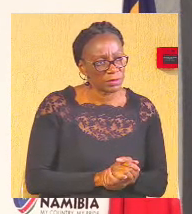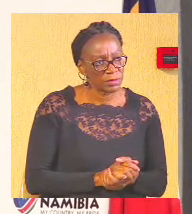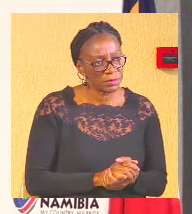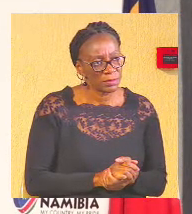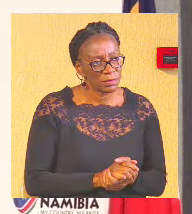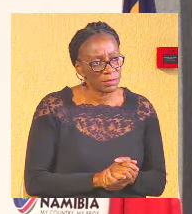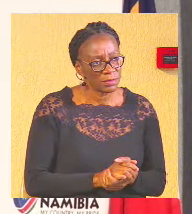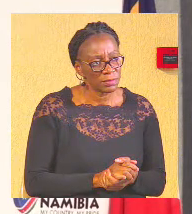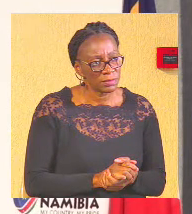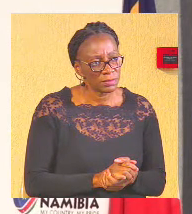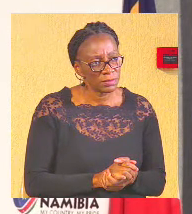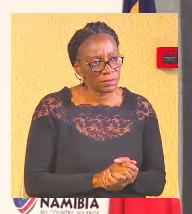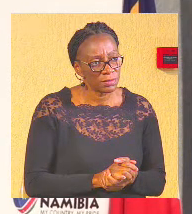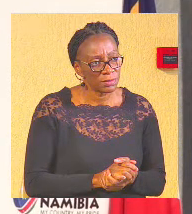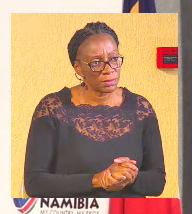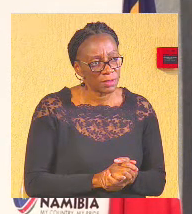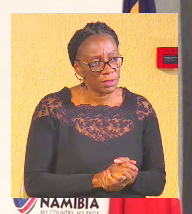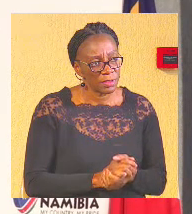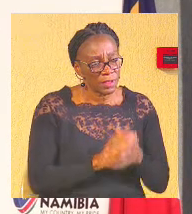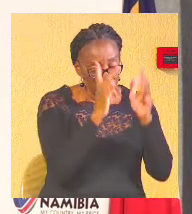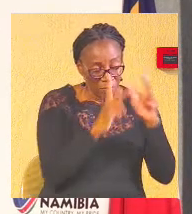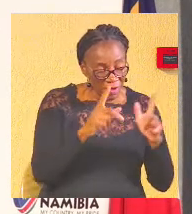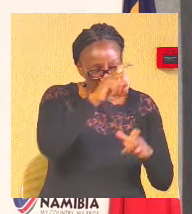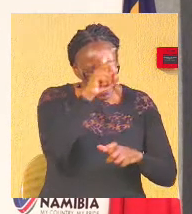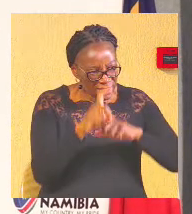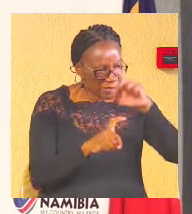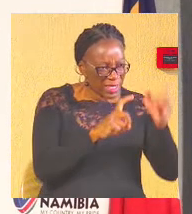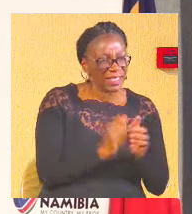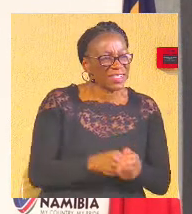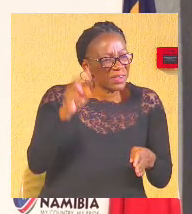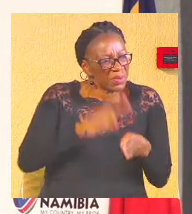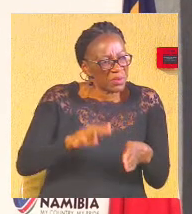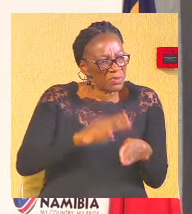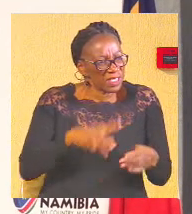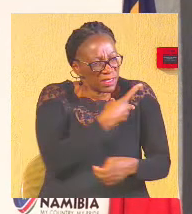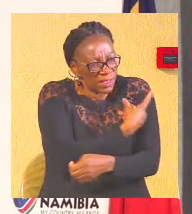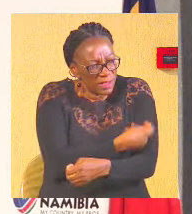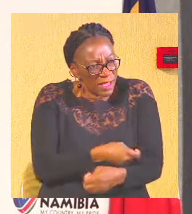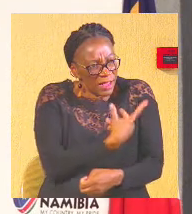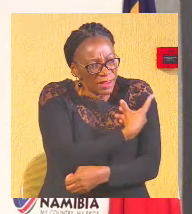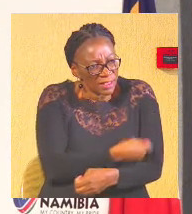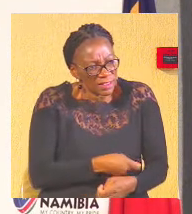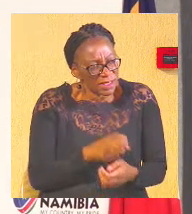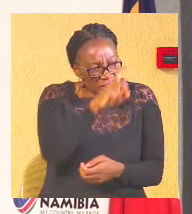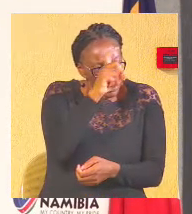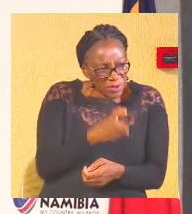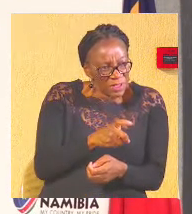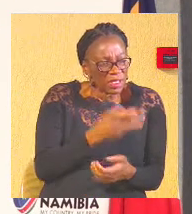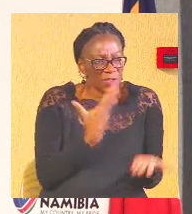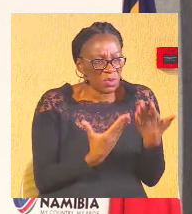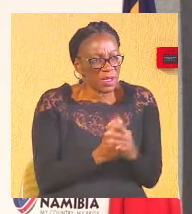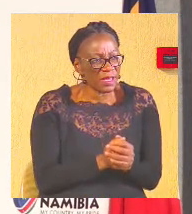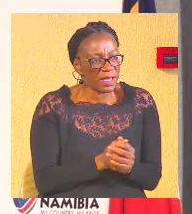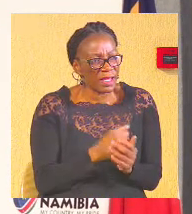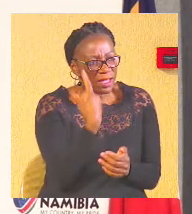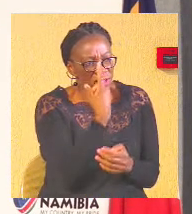to step up, and actually attend and assist during the rollout of this campaign. Is this mass